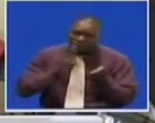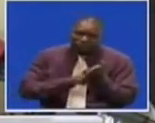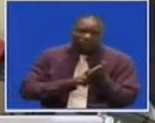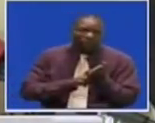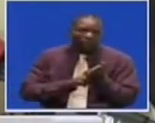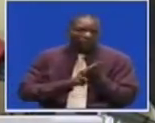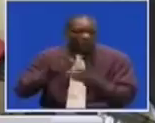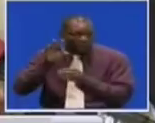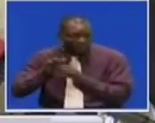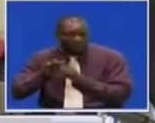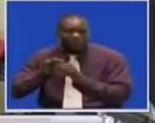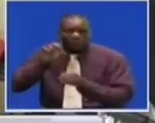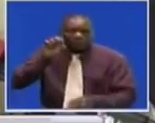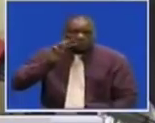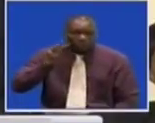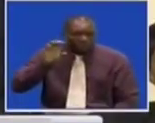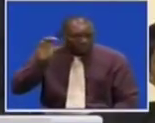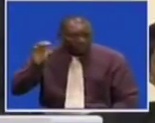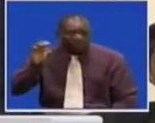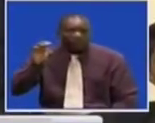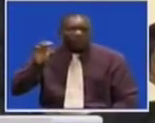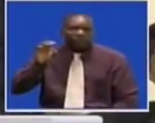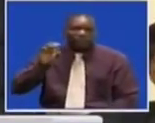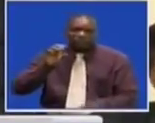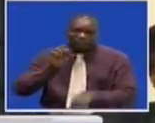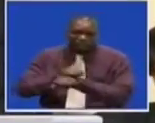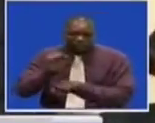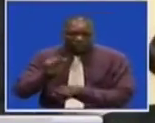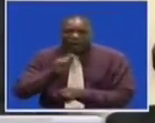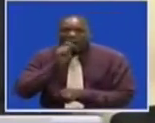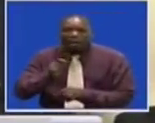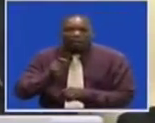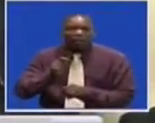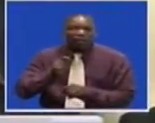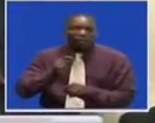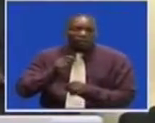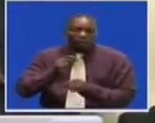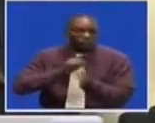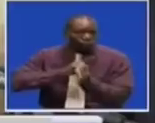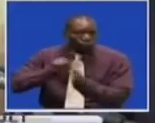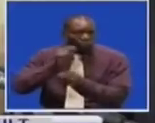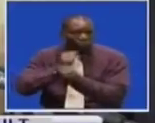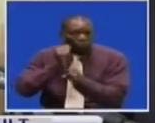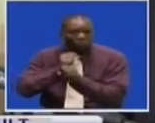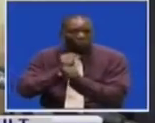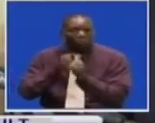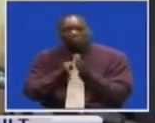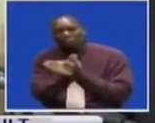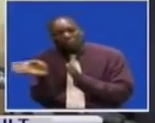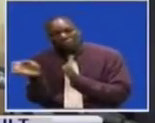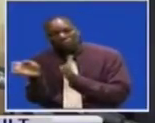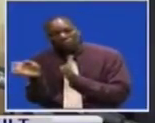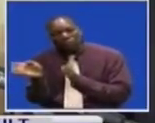also counseled journalists against what she termed unprofessional reporting. I am extremely committed to media